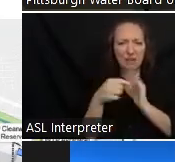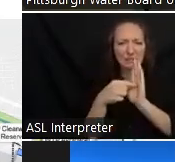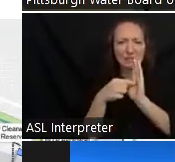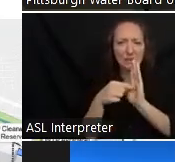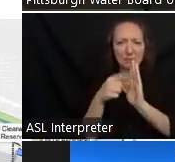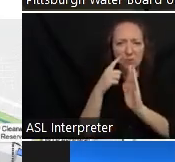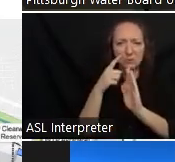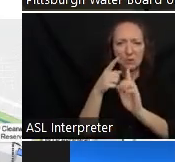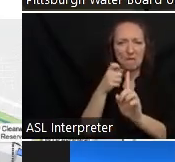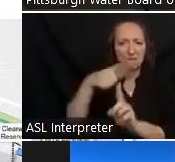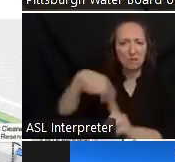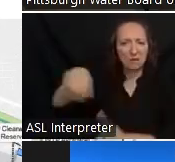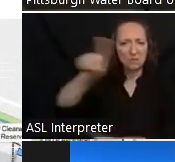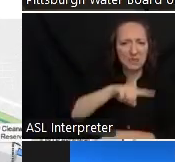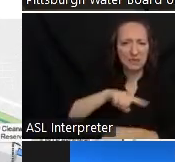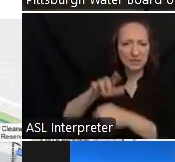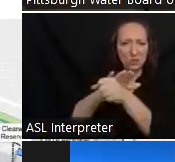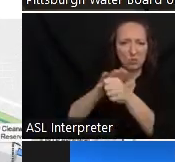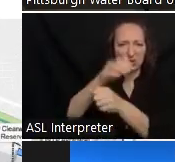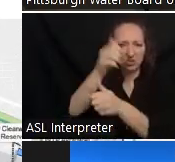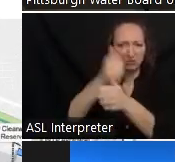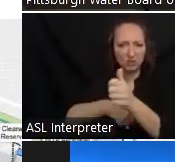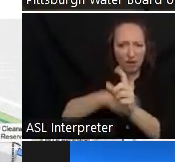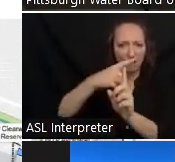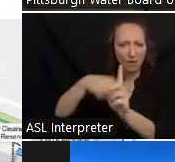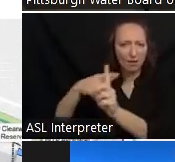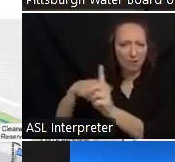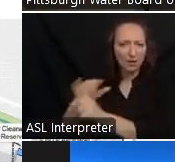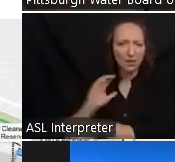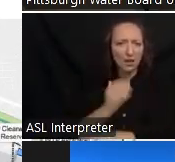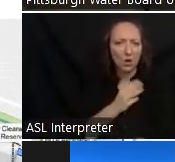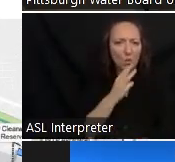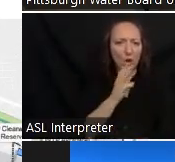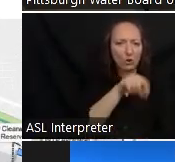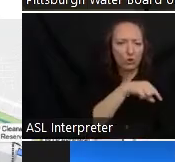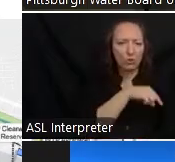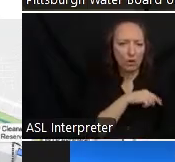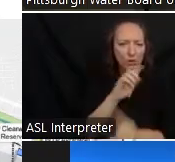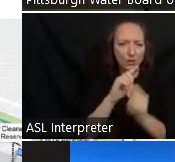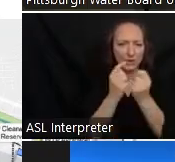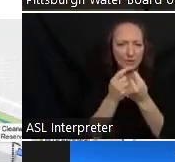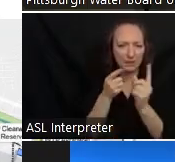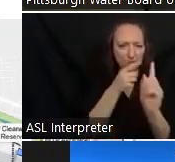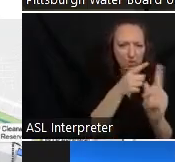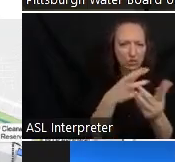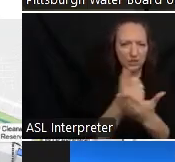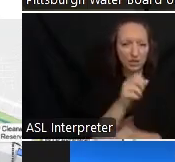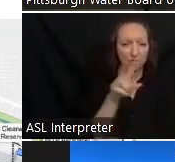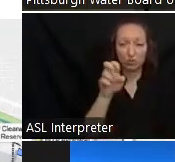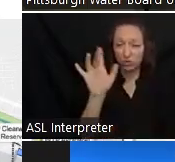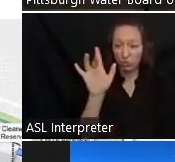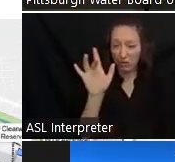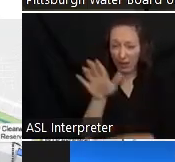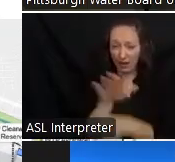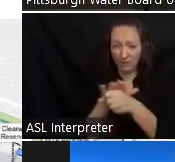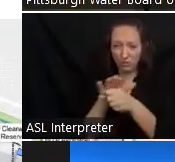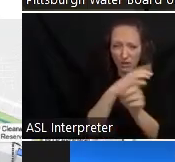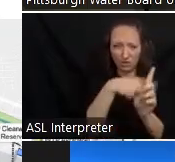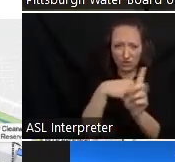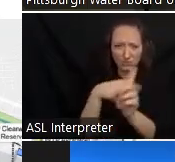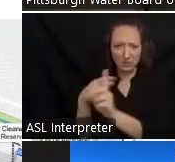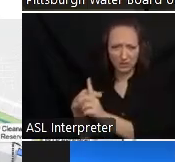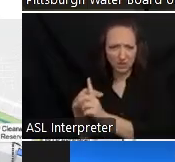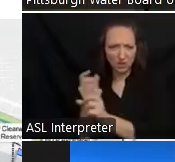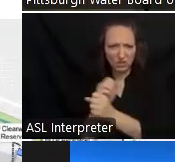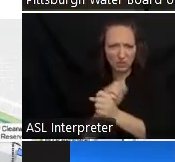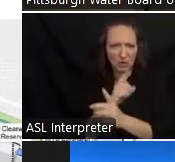target those locations, and in doing so, our chemists utilize a standard procedure to flush each one of those sample taps to make